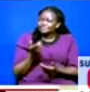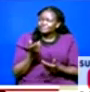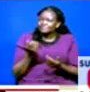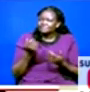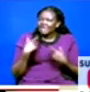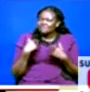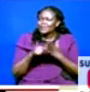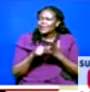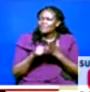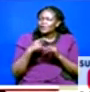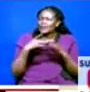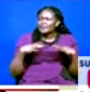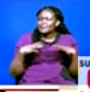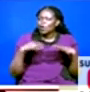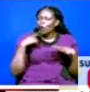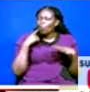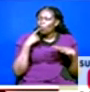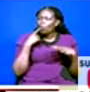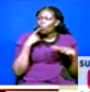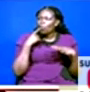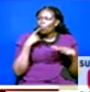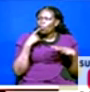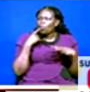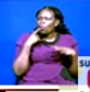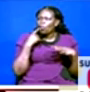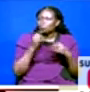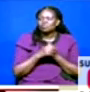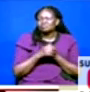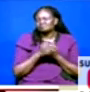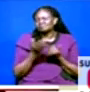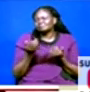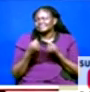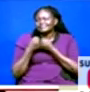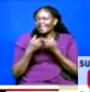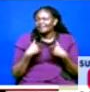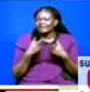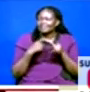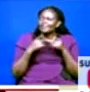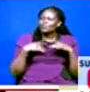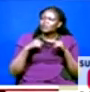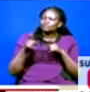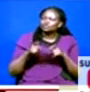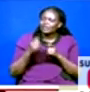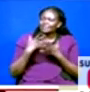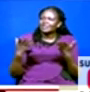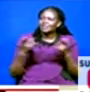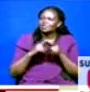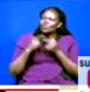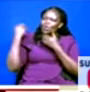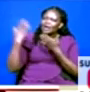nuisances from people who probably sell liquor around, and I think they are the people who are supposed to control such things. So we welcome